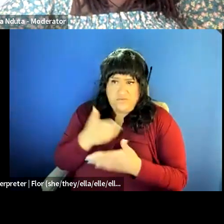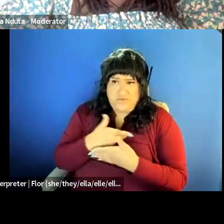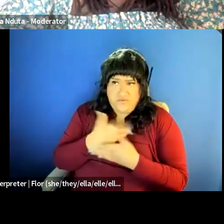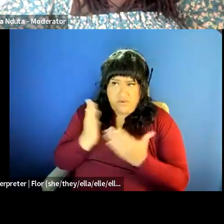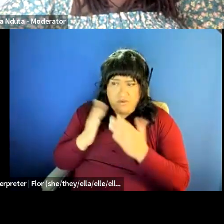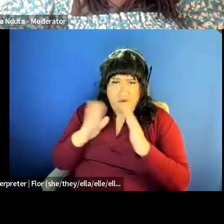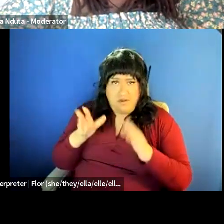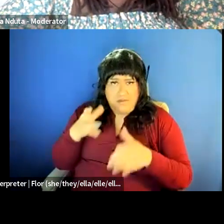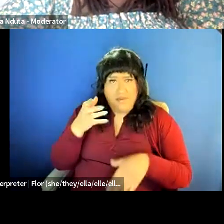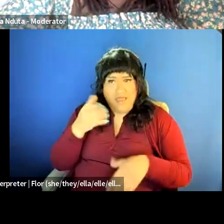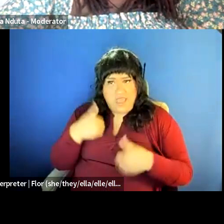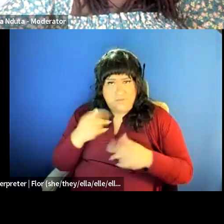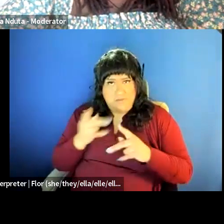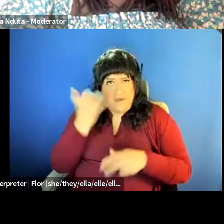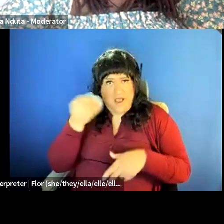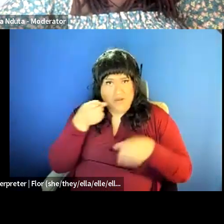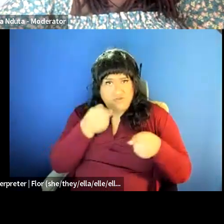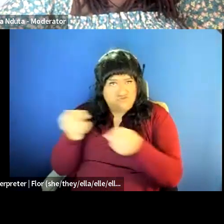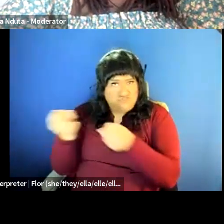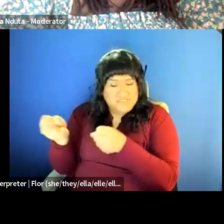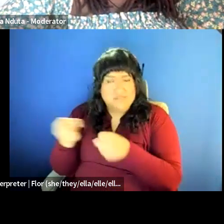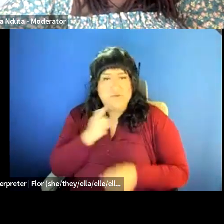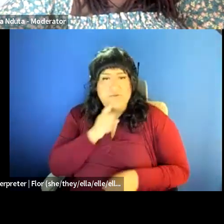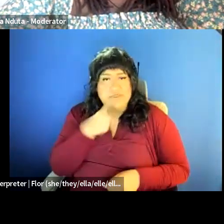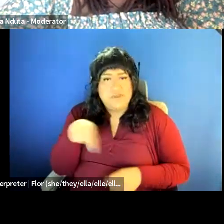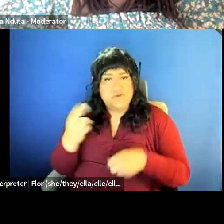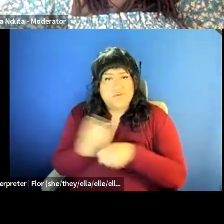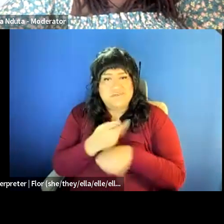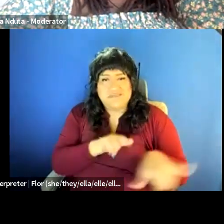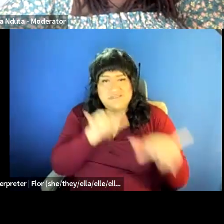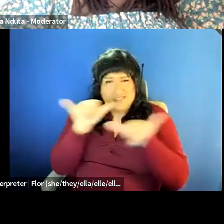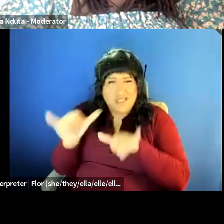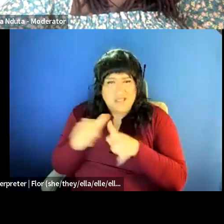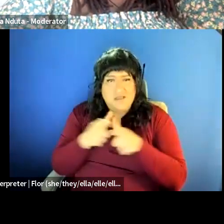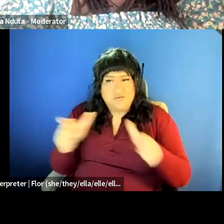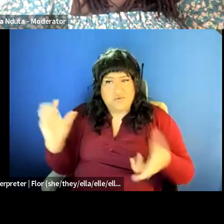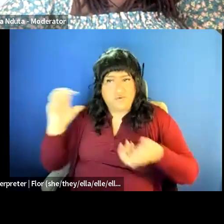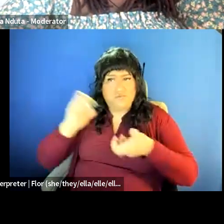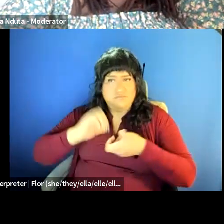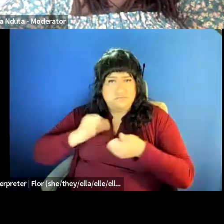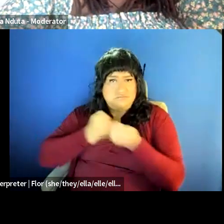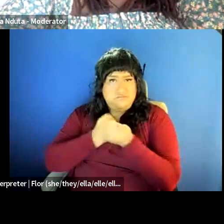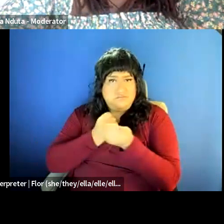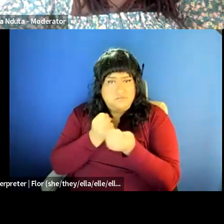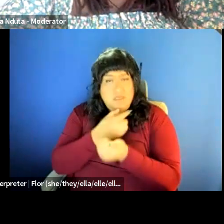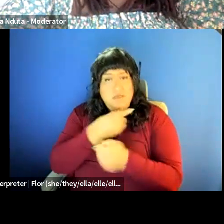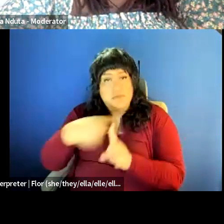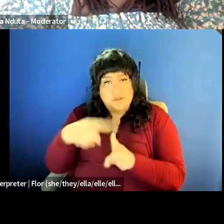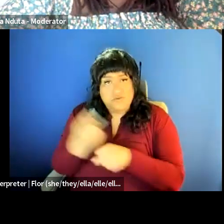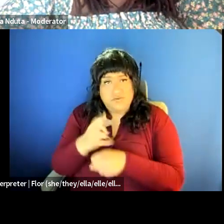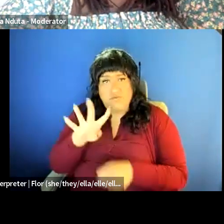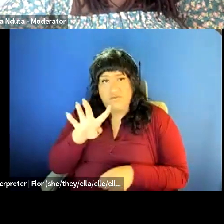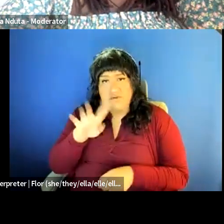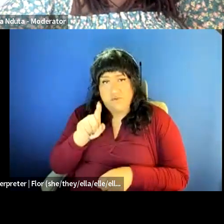these same language and the same strategies to co-opt and they also institutionalize these kind of 4118